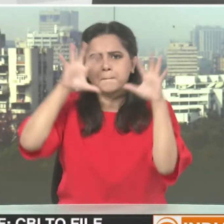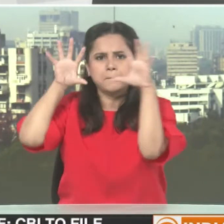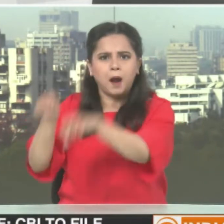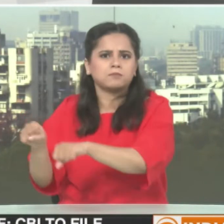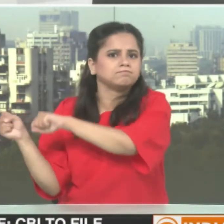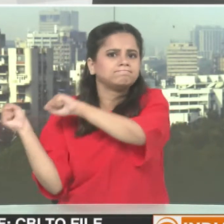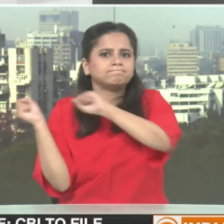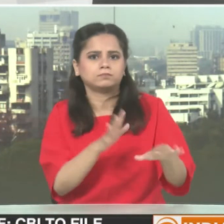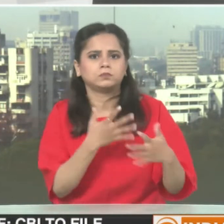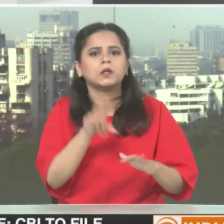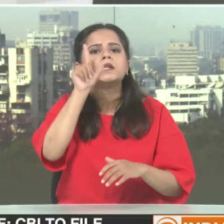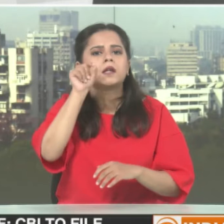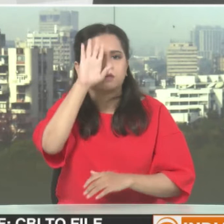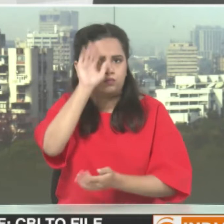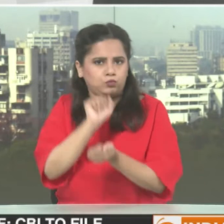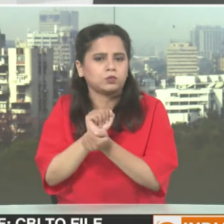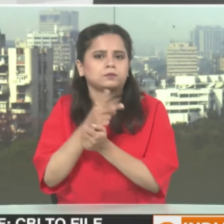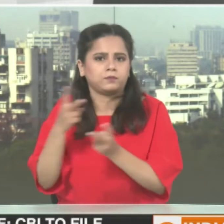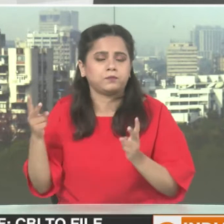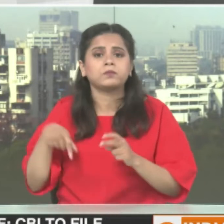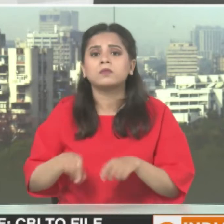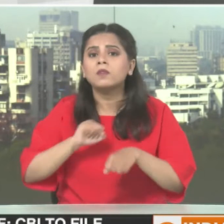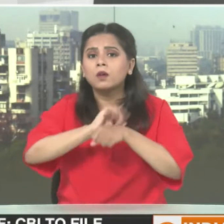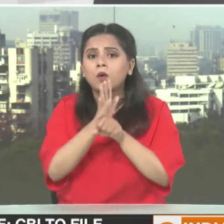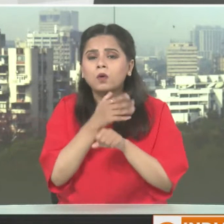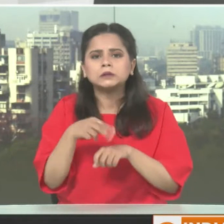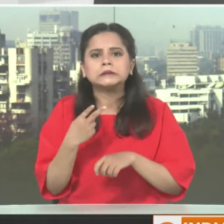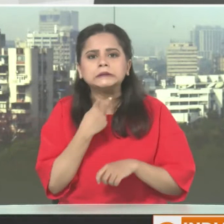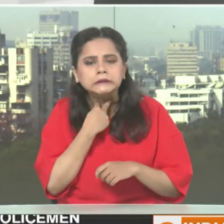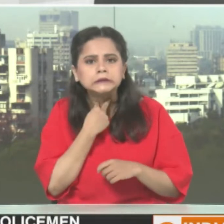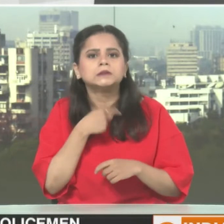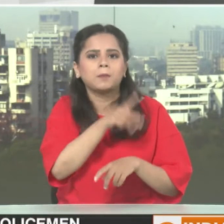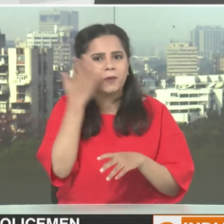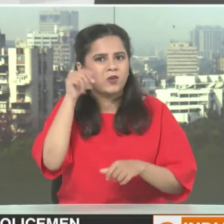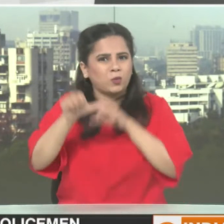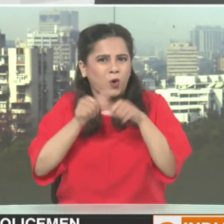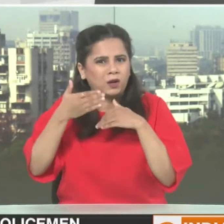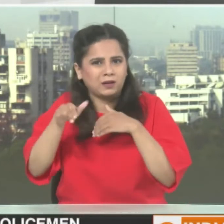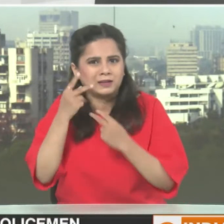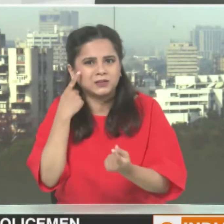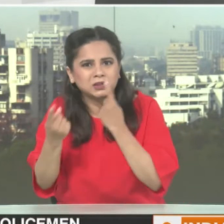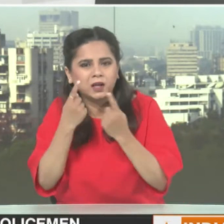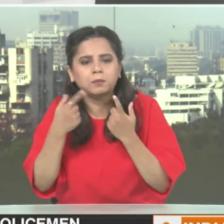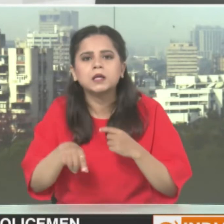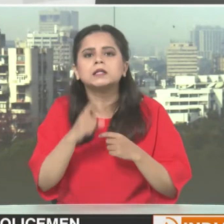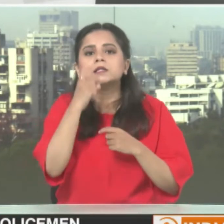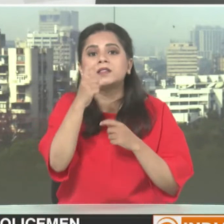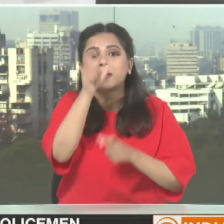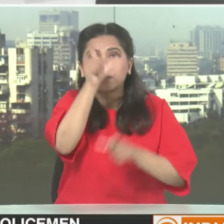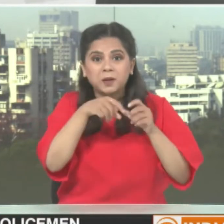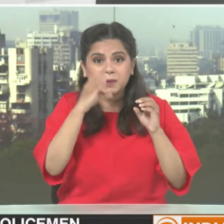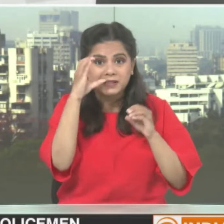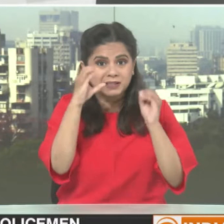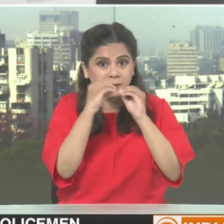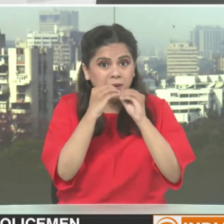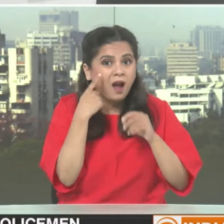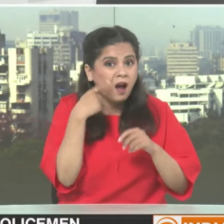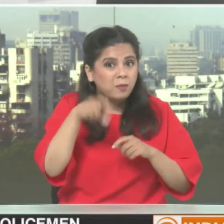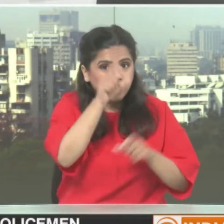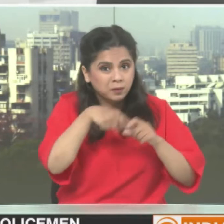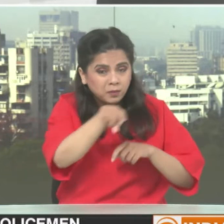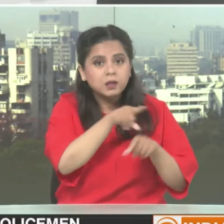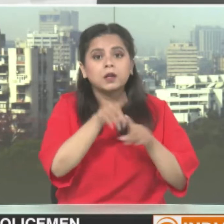far. Meanwhile, COVID-19 has struck the ongoing probe with 7 sleuths from the CBI and 2 accused policemen from